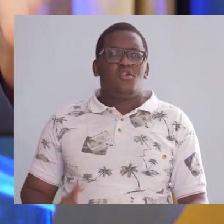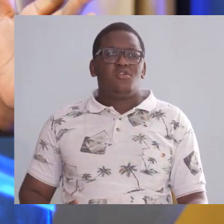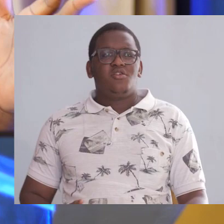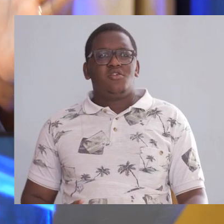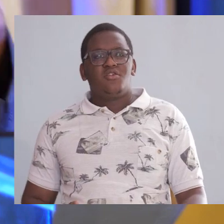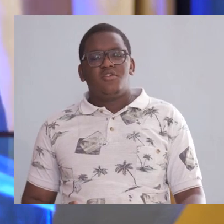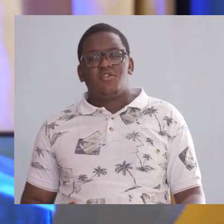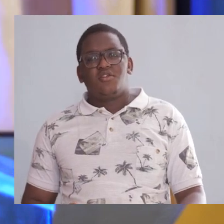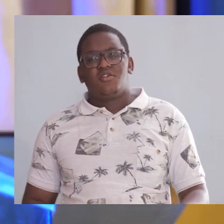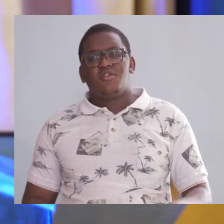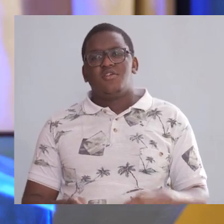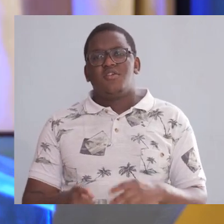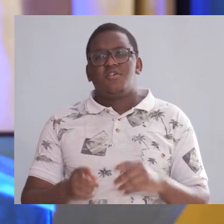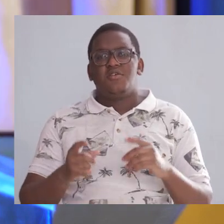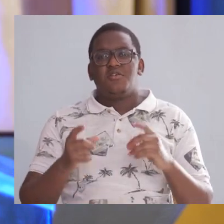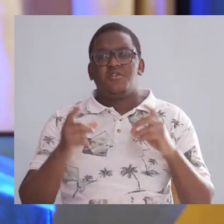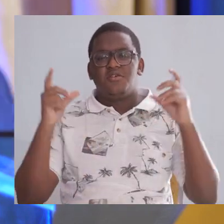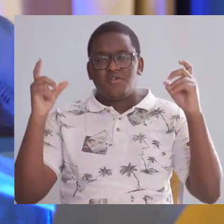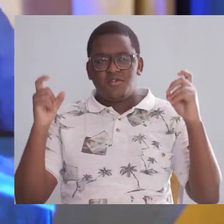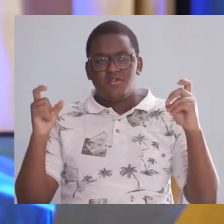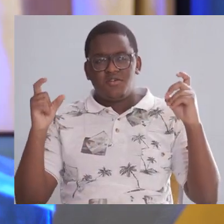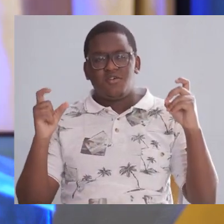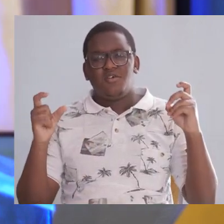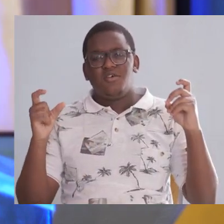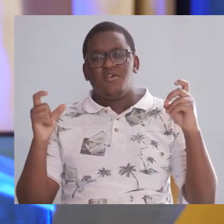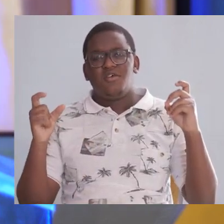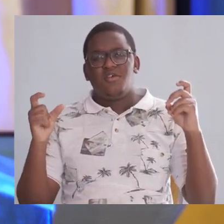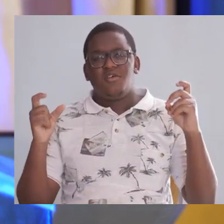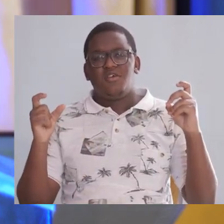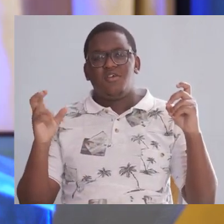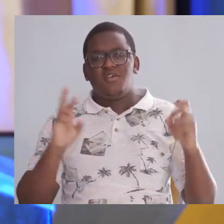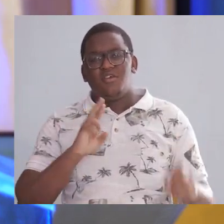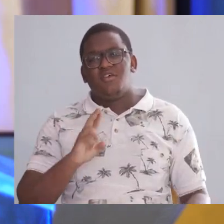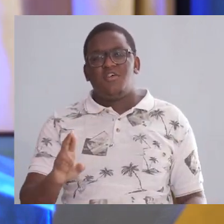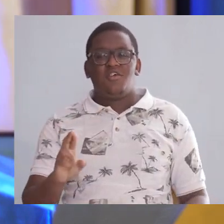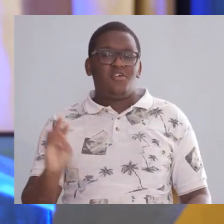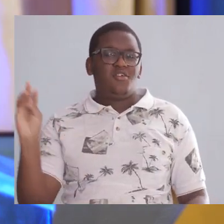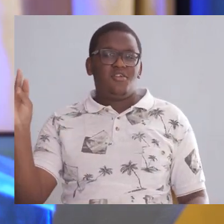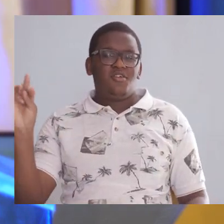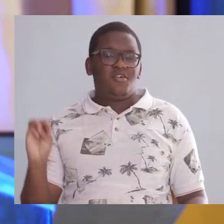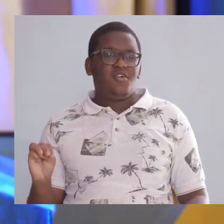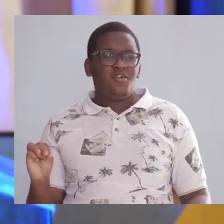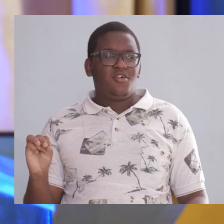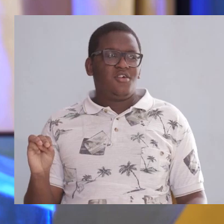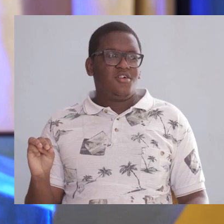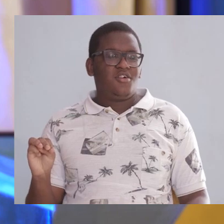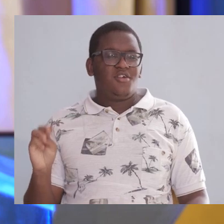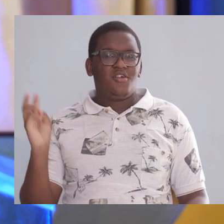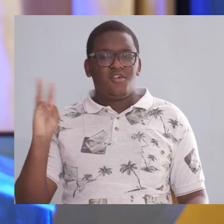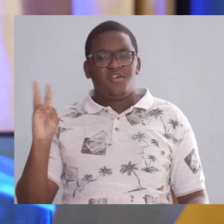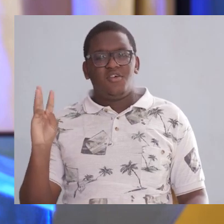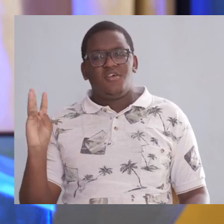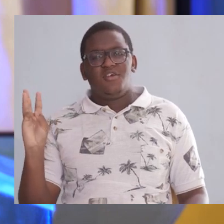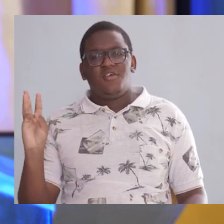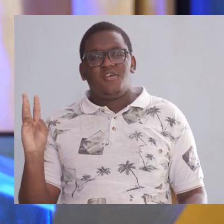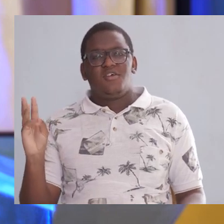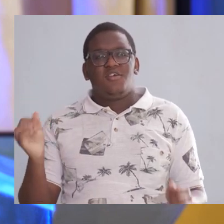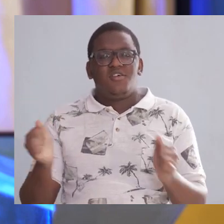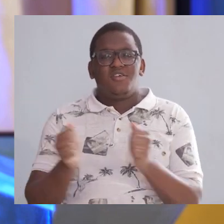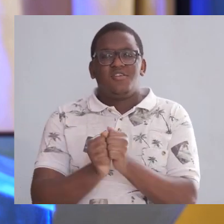has trespassed and stolen of your things, and they shall be restored. Malachi chapter 3, verses 11. Because he